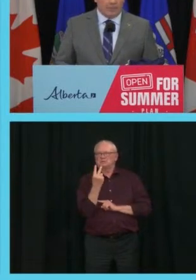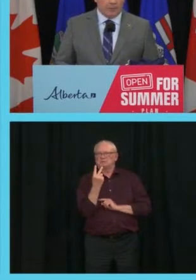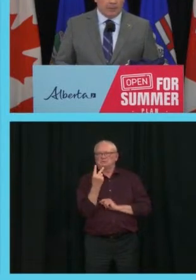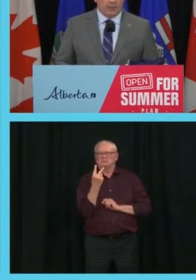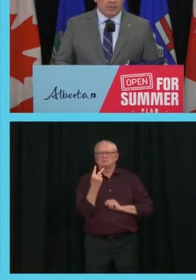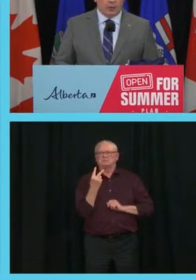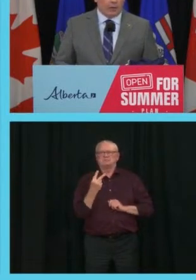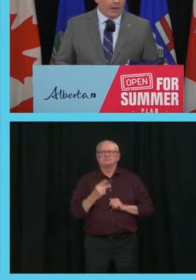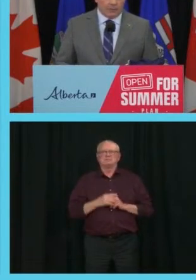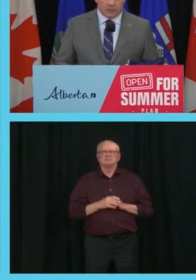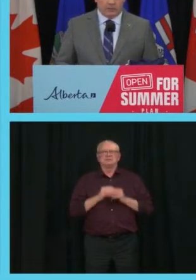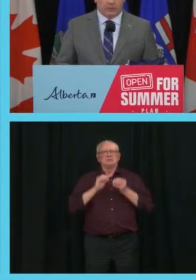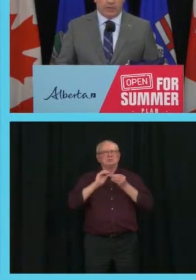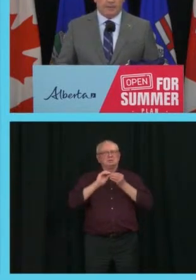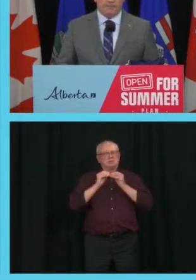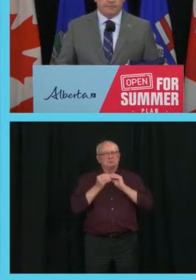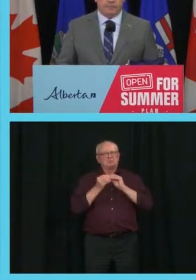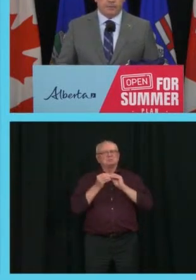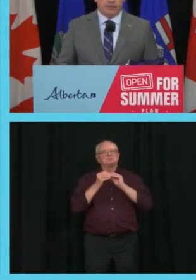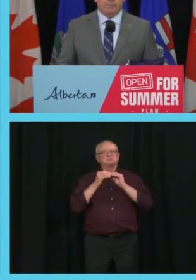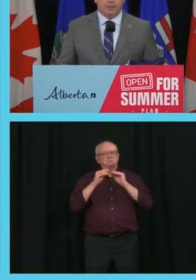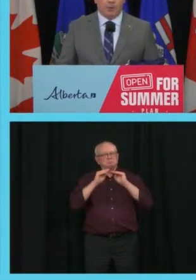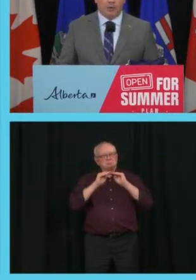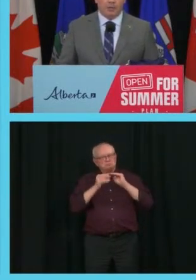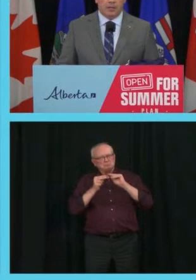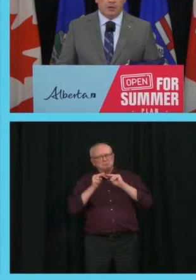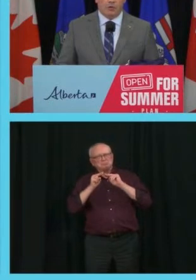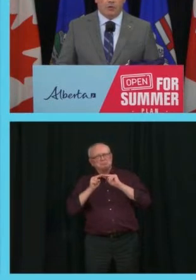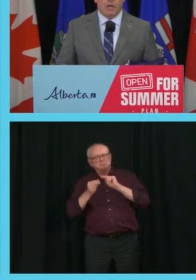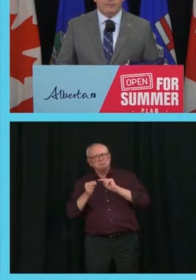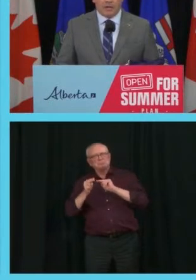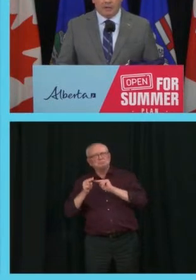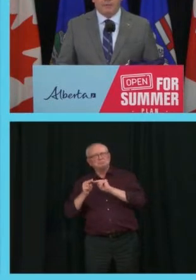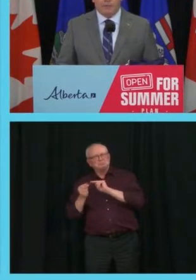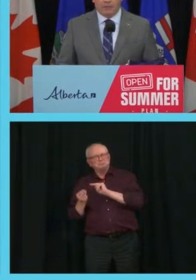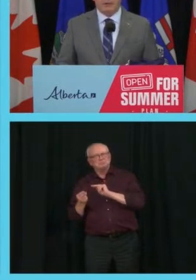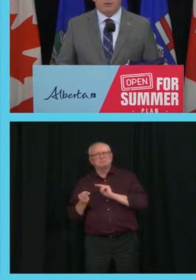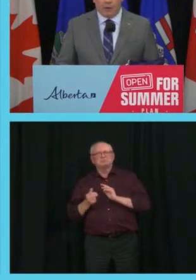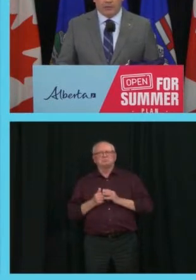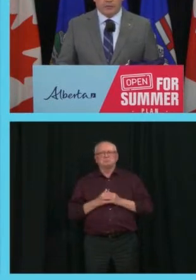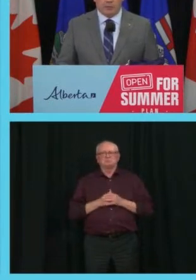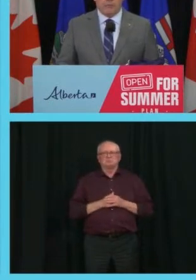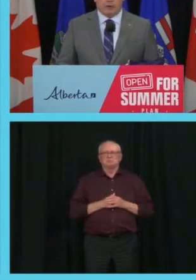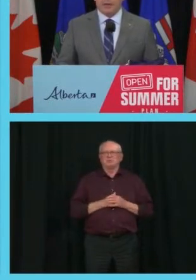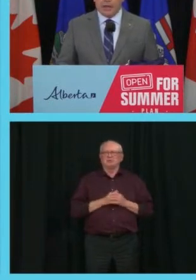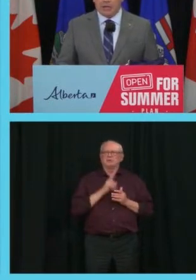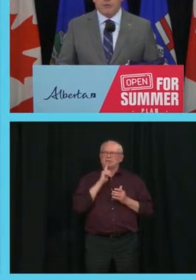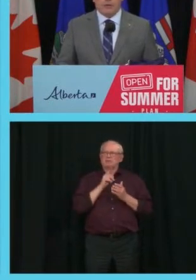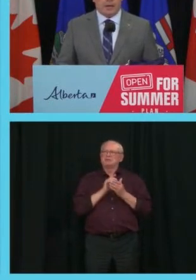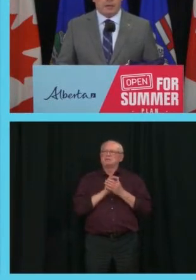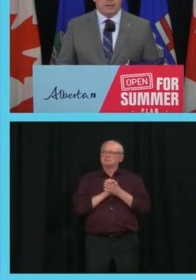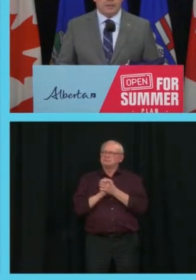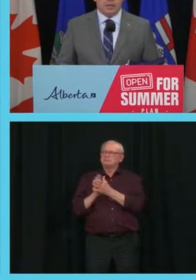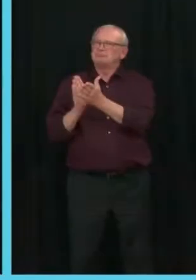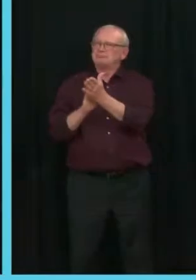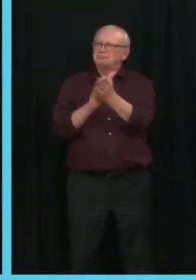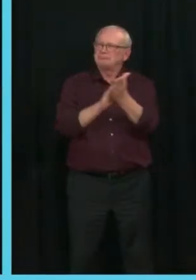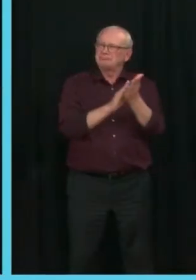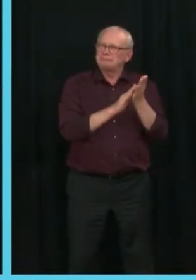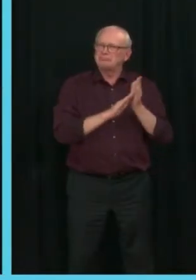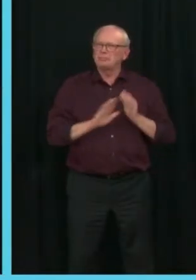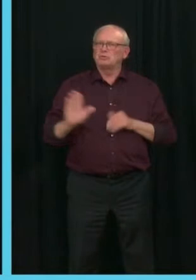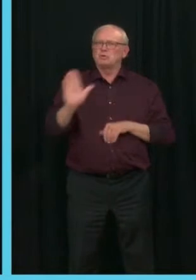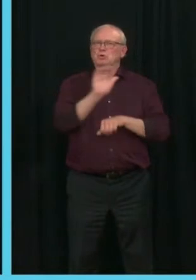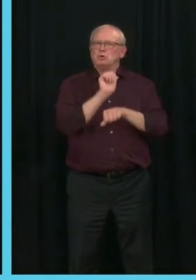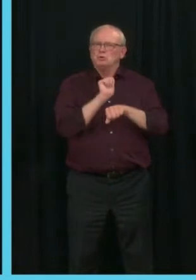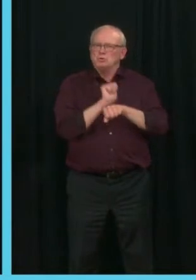and dropping lower every single day. Simply put, we have done very well so far, and thank you for that. Not only in